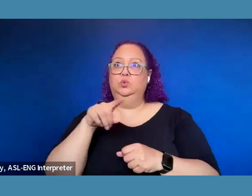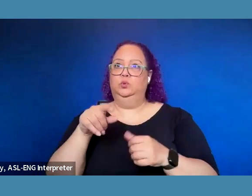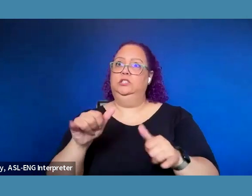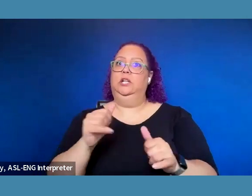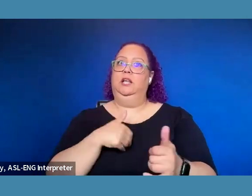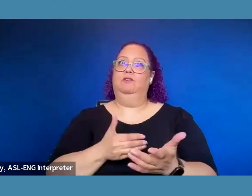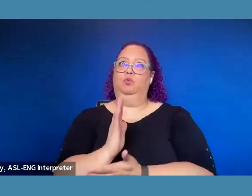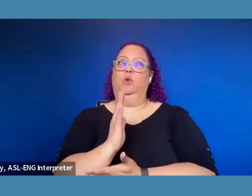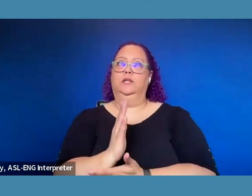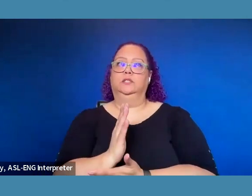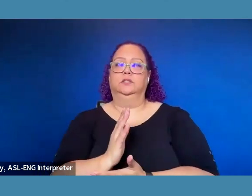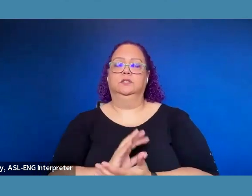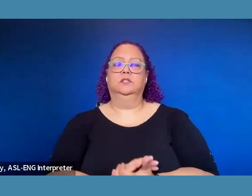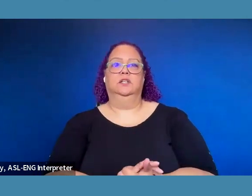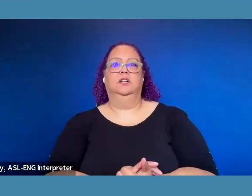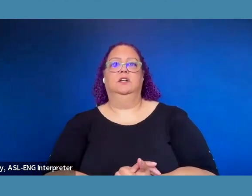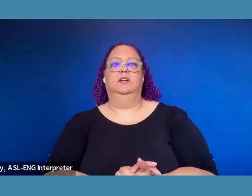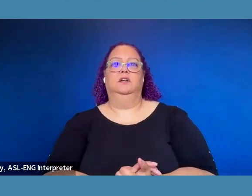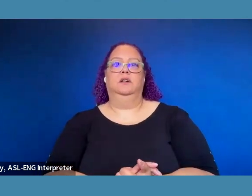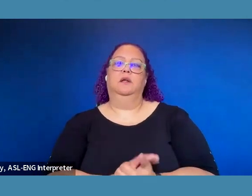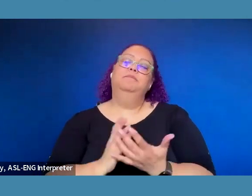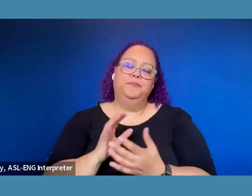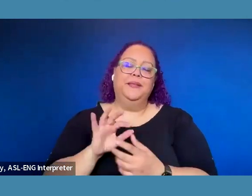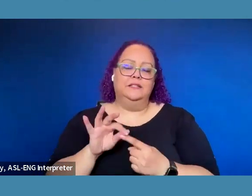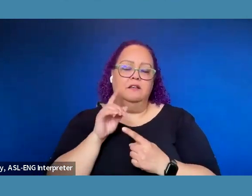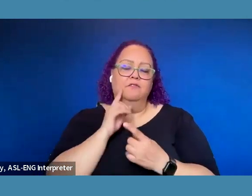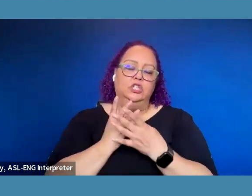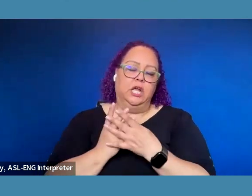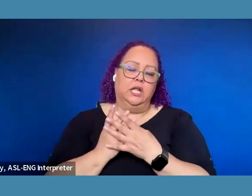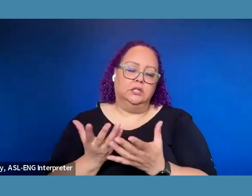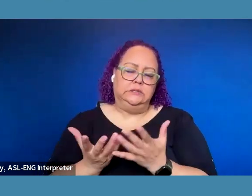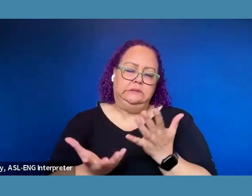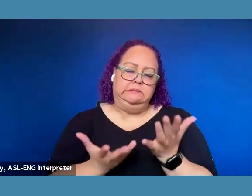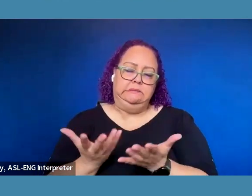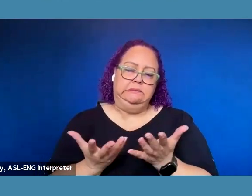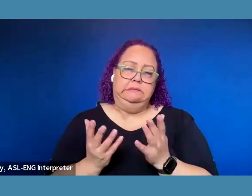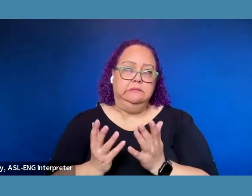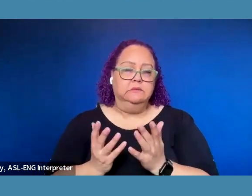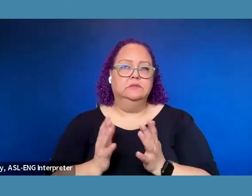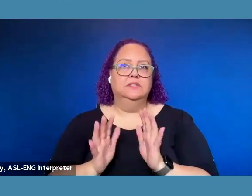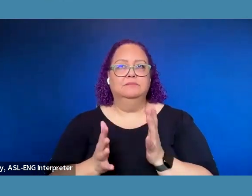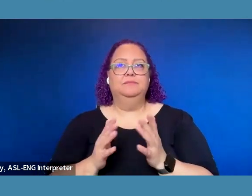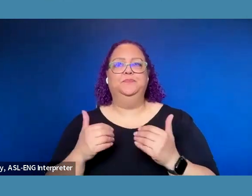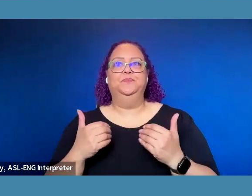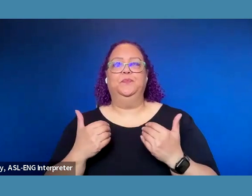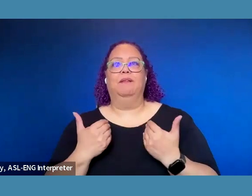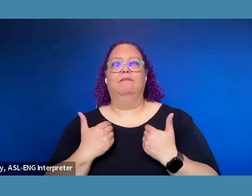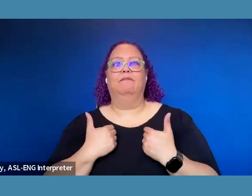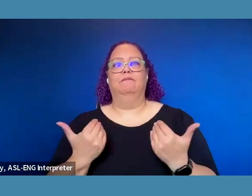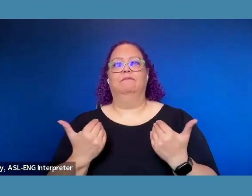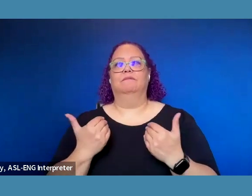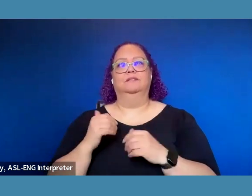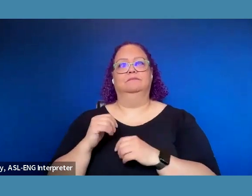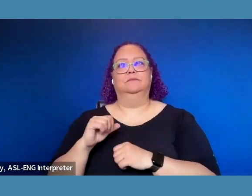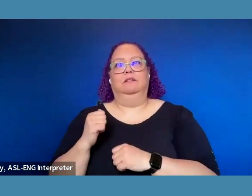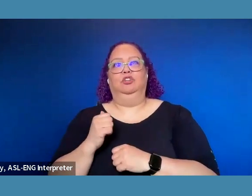Except like in a jail, where obviously there's other